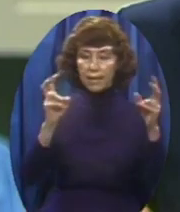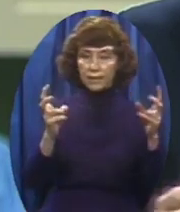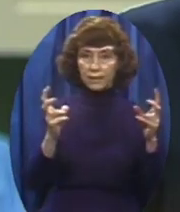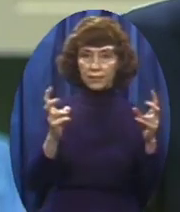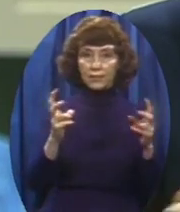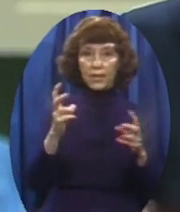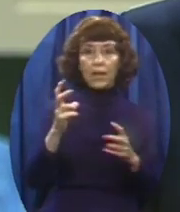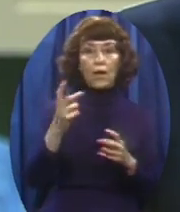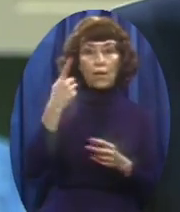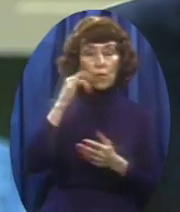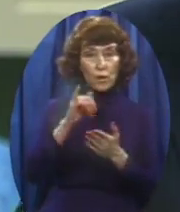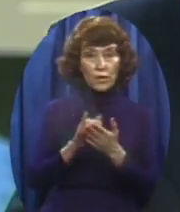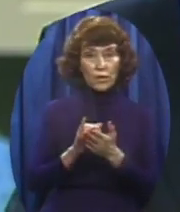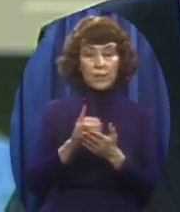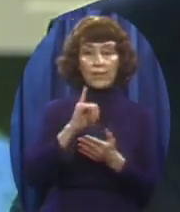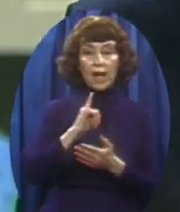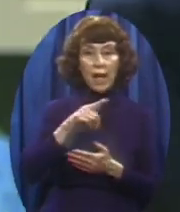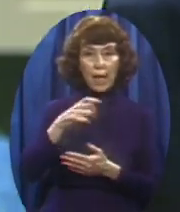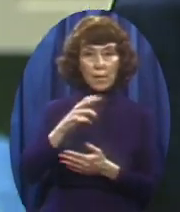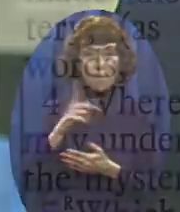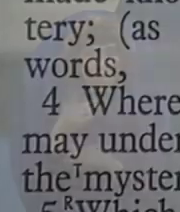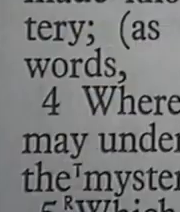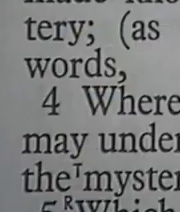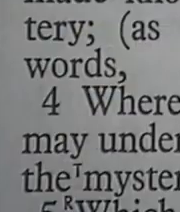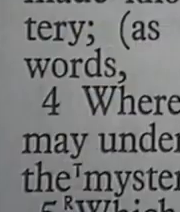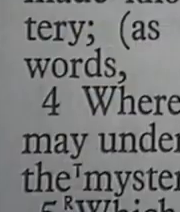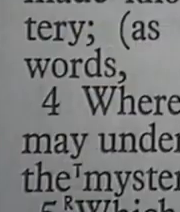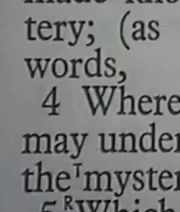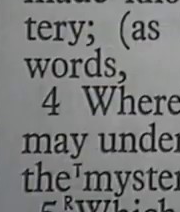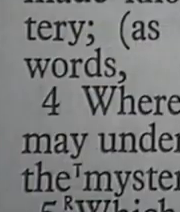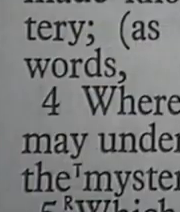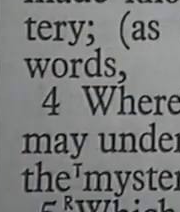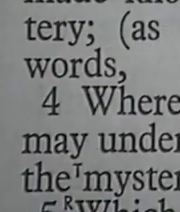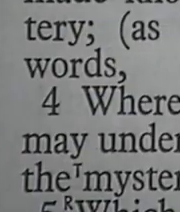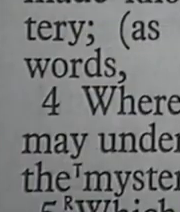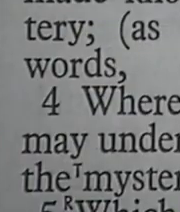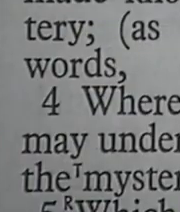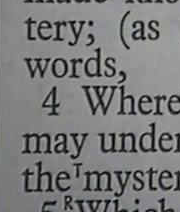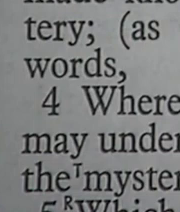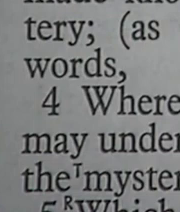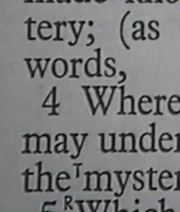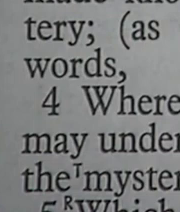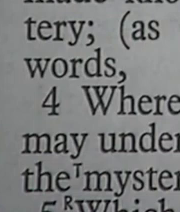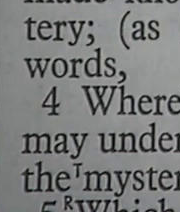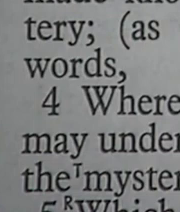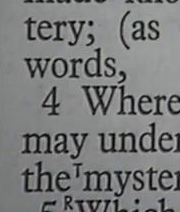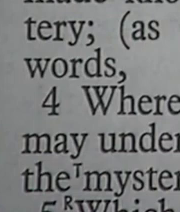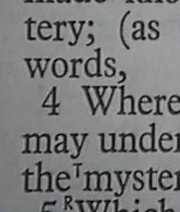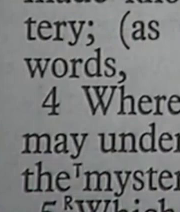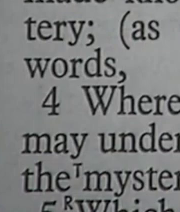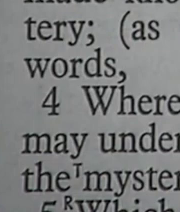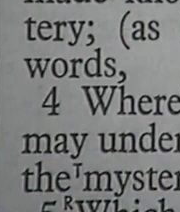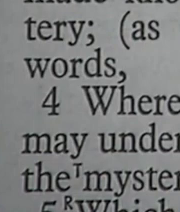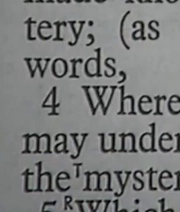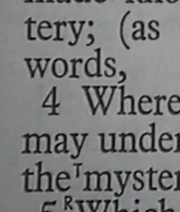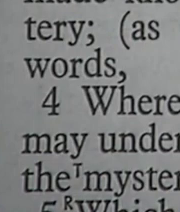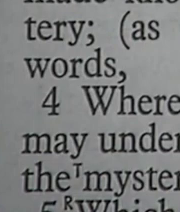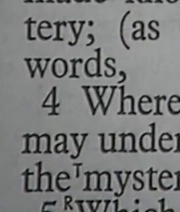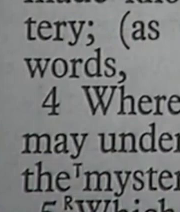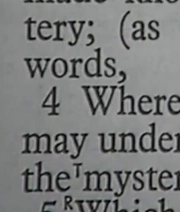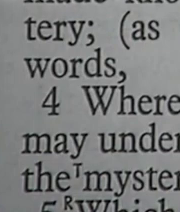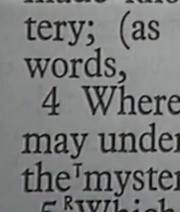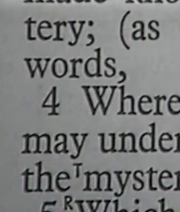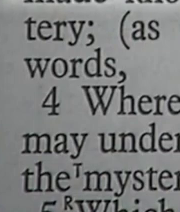the prisoner of Jesus Christ for you Gentiles, if ye have heard of the dispensation of the grace of God which is given me to